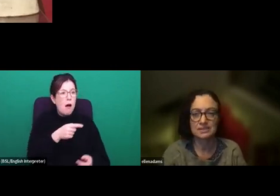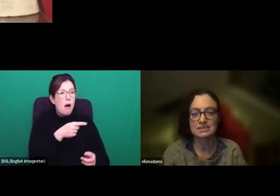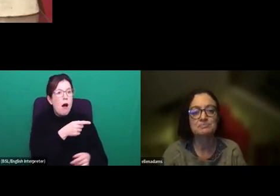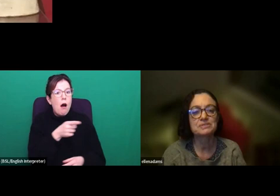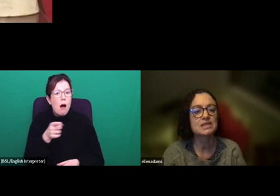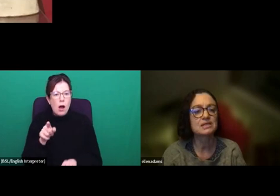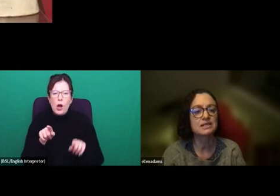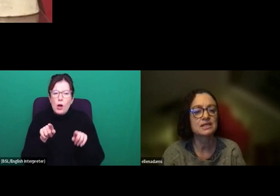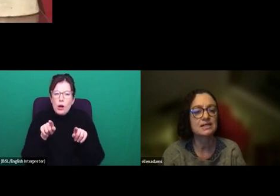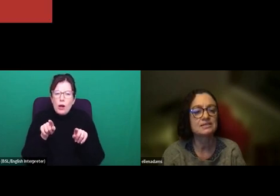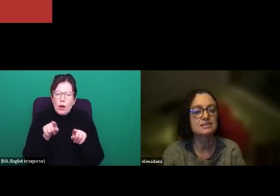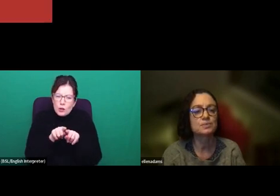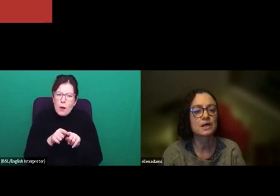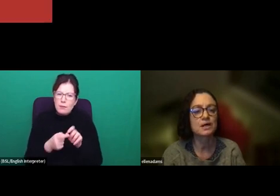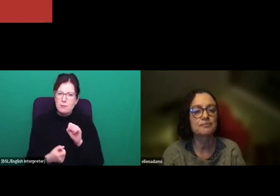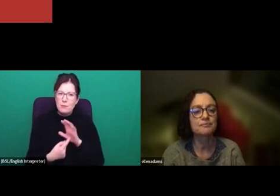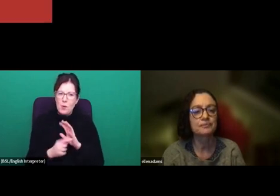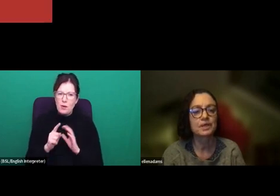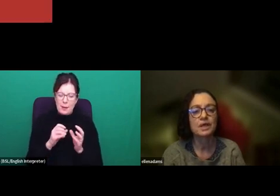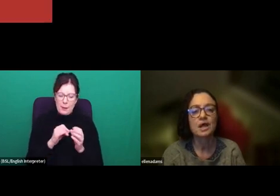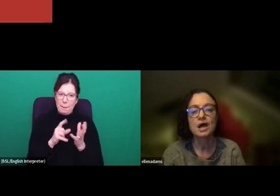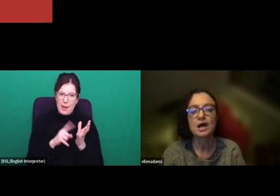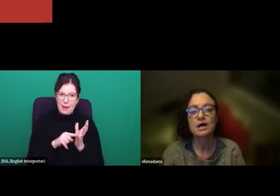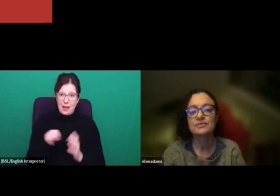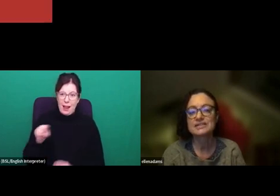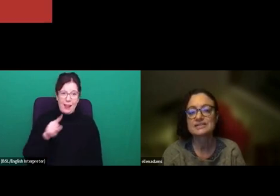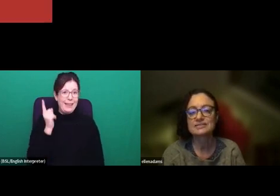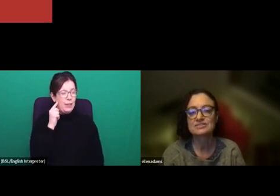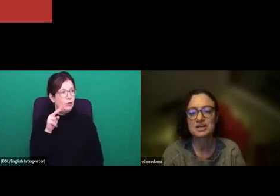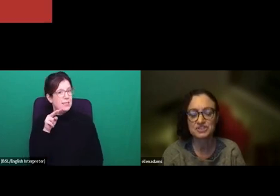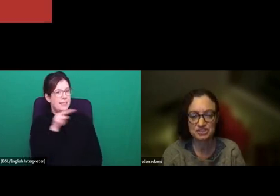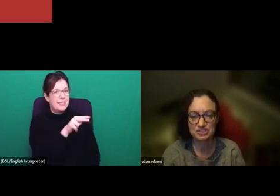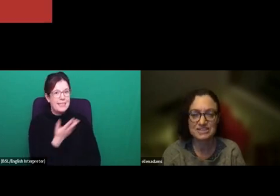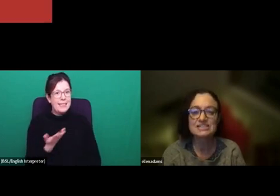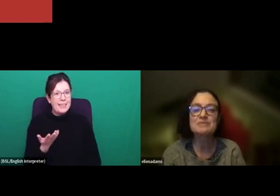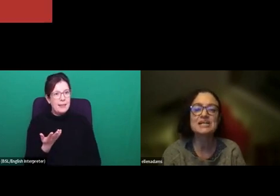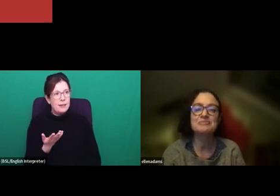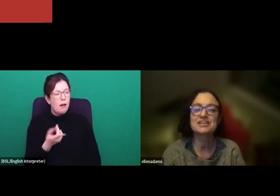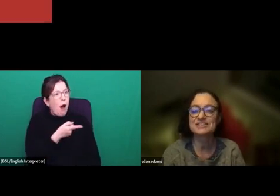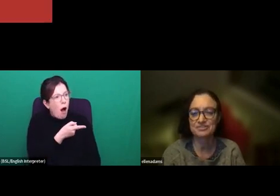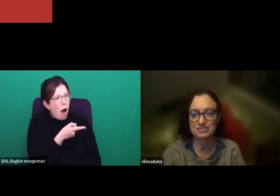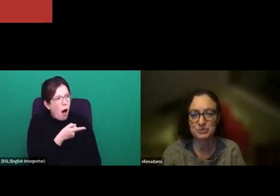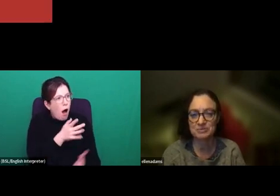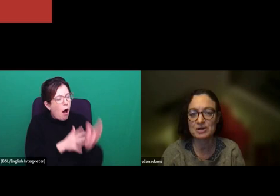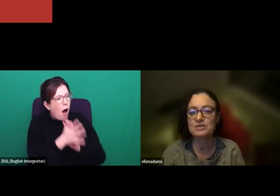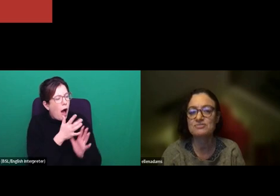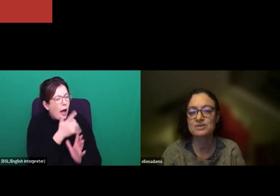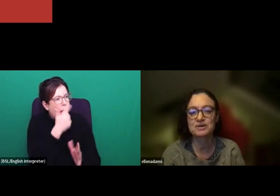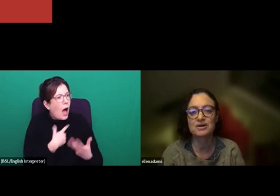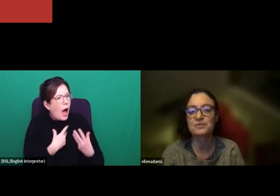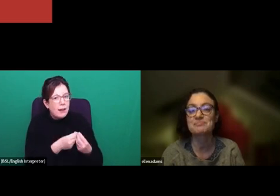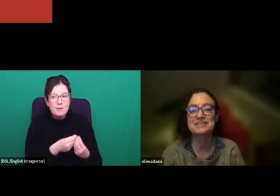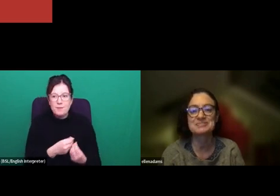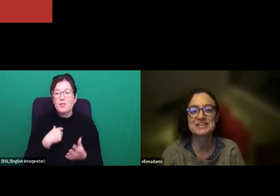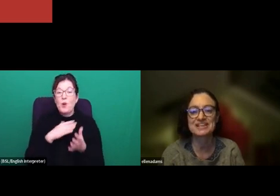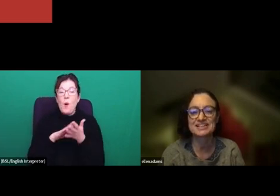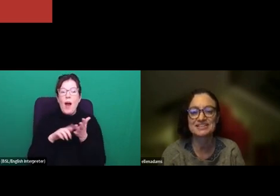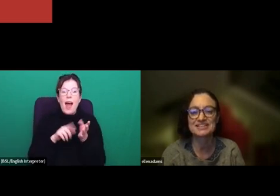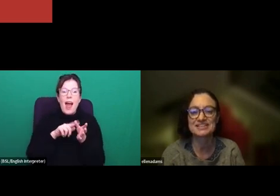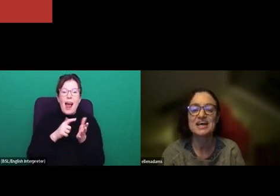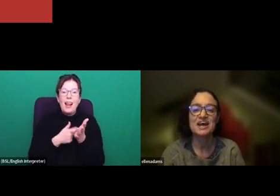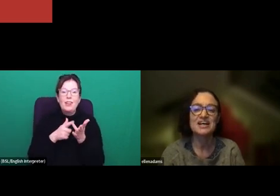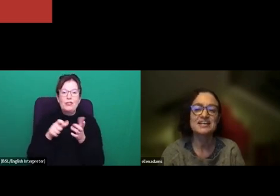BSL in this particular case as well. This is, you know, just explaining myself for talking about Holyrood Park when I'm meant